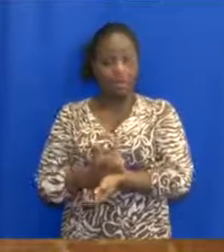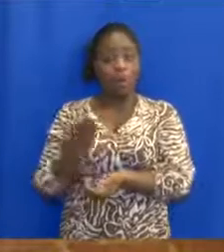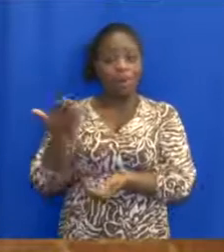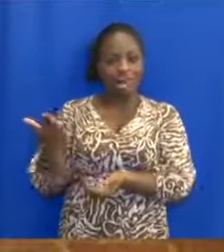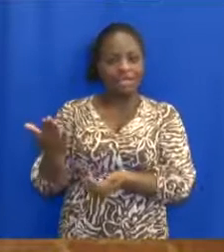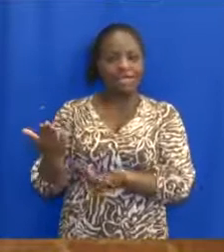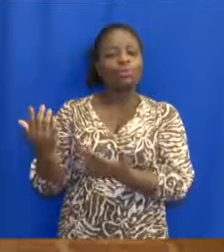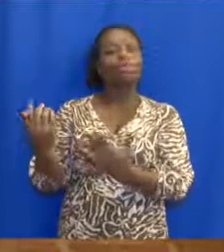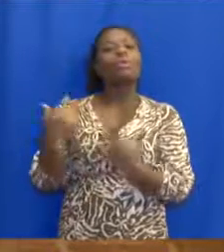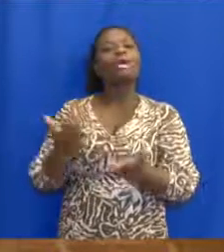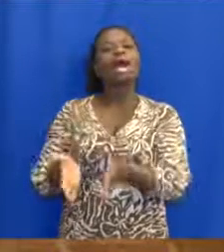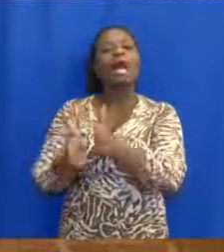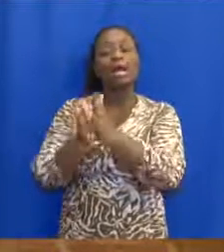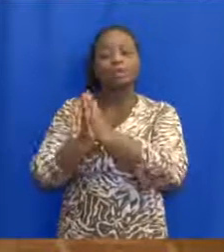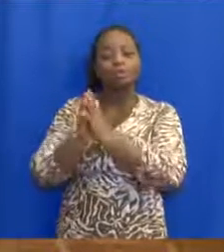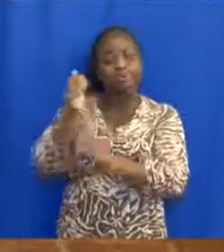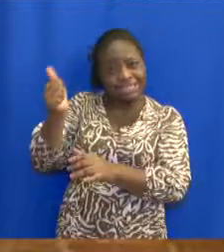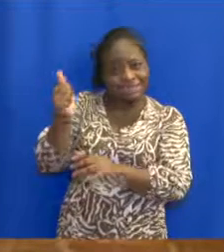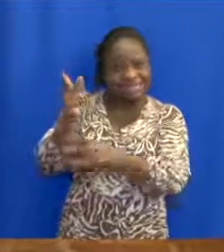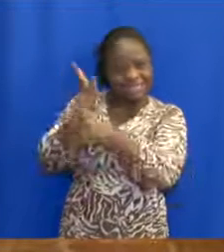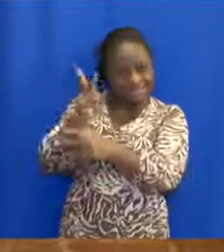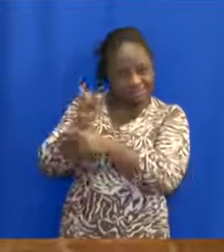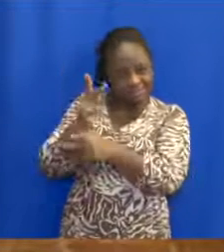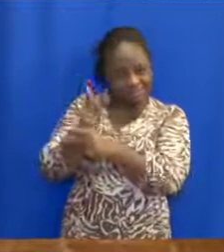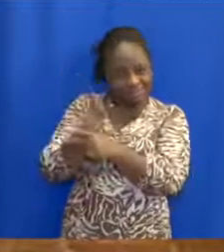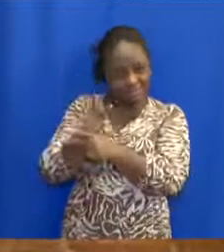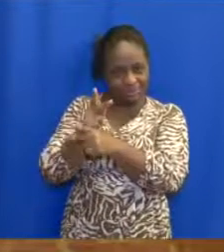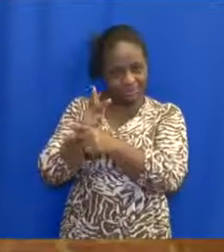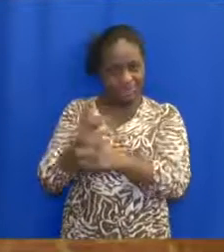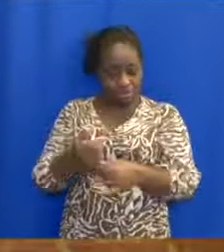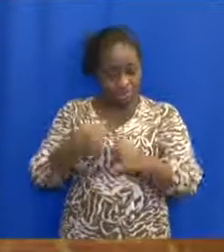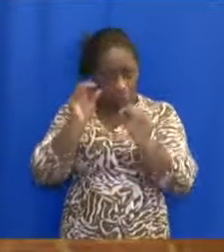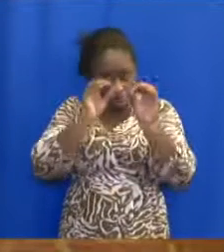be subjected to the mandatory quarantine and safety protocols.